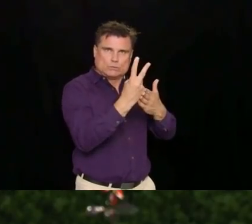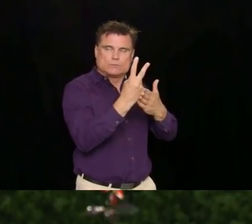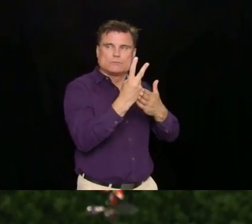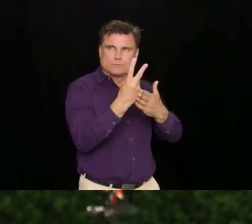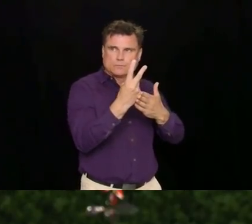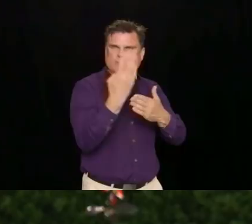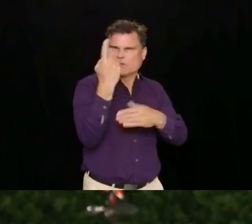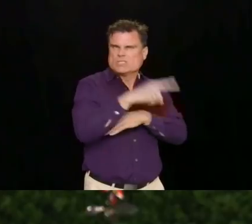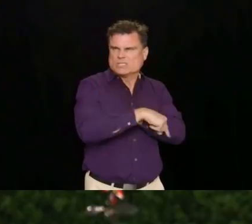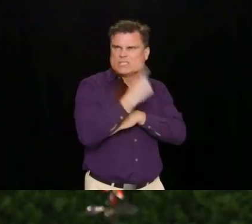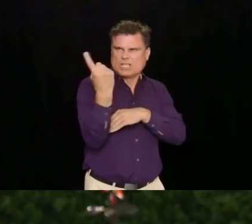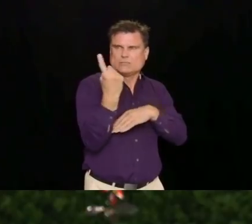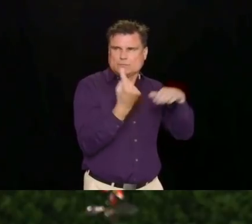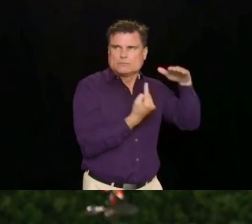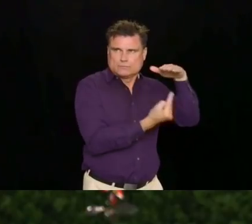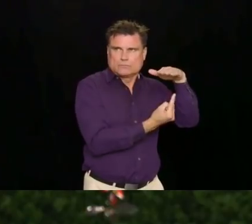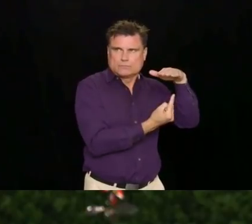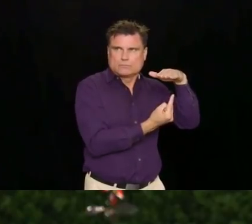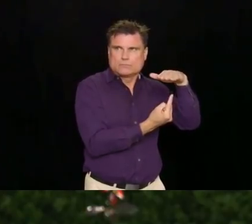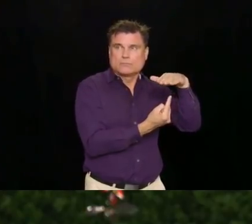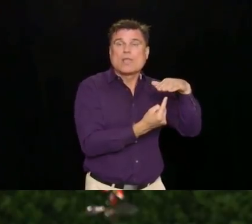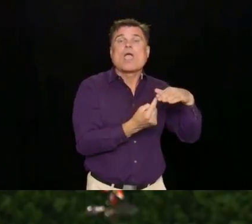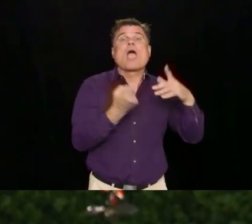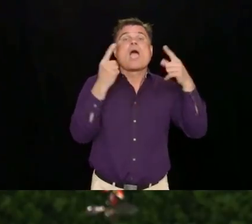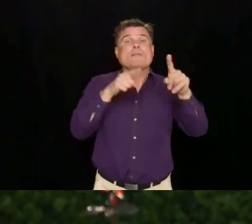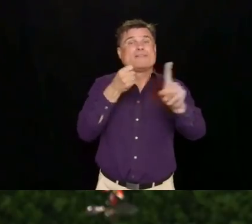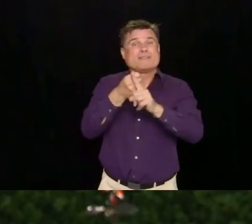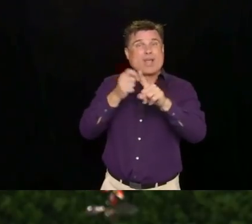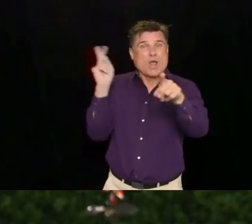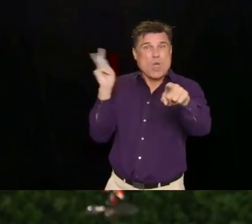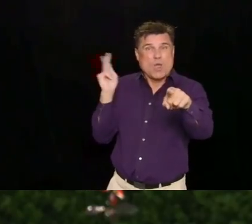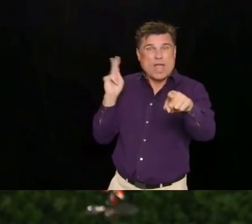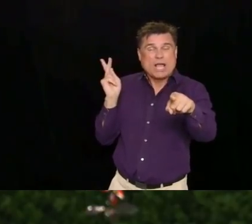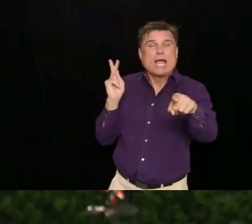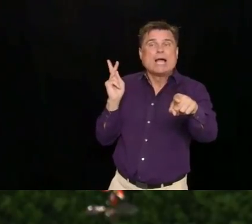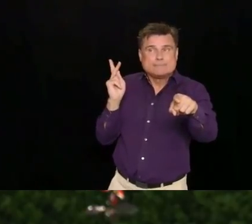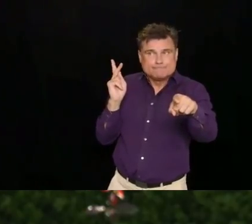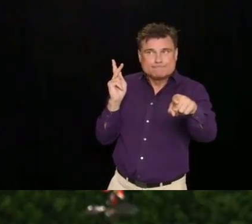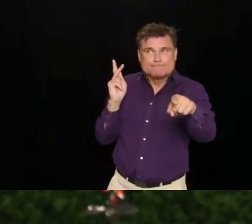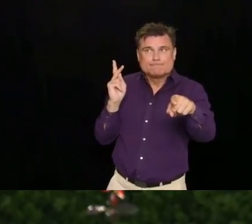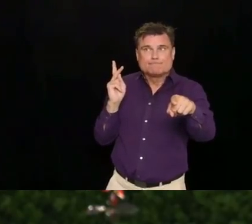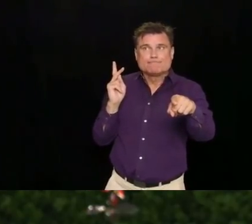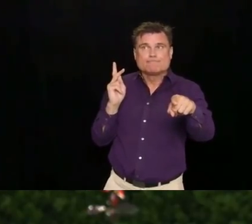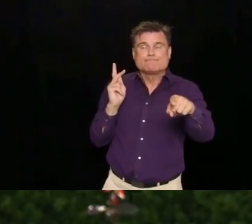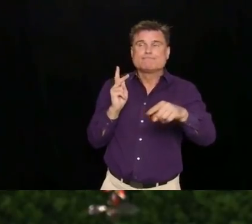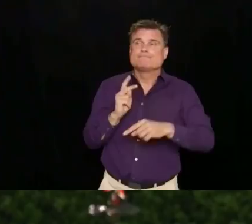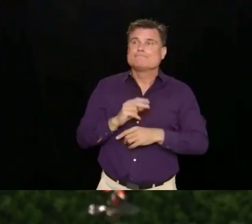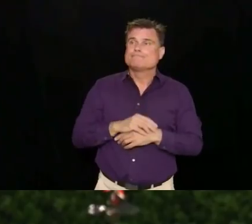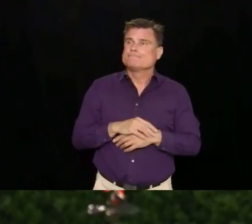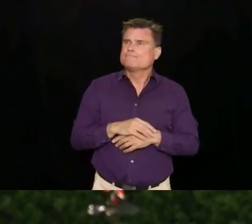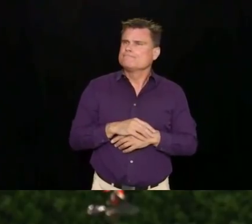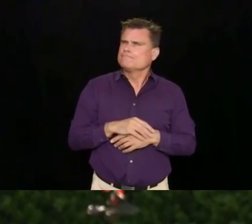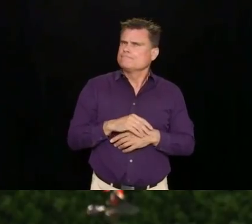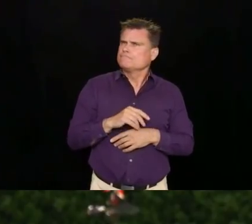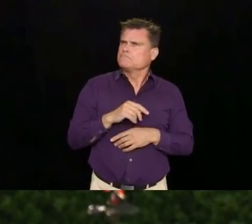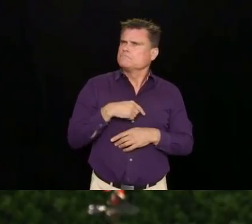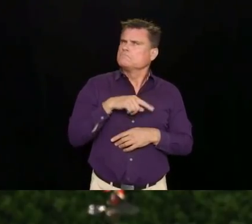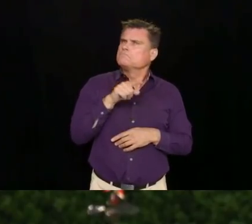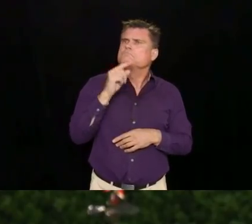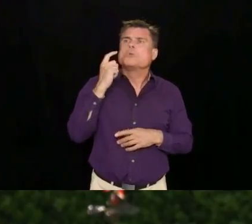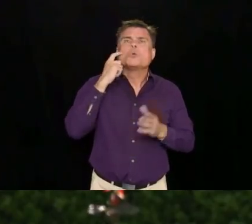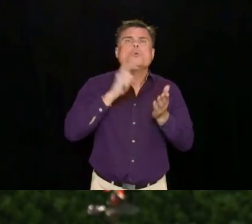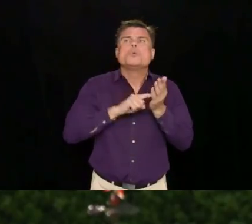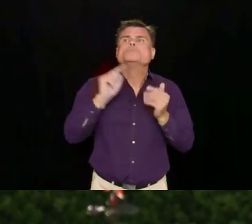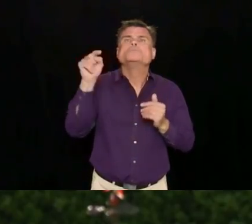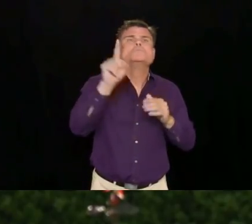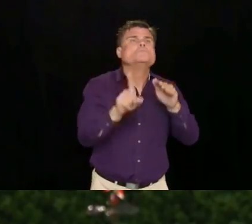the outbreak that occurred in Kelowna at the beginning of April, we haven't up to this point had